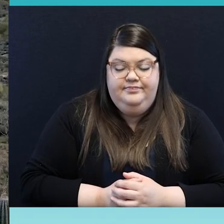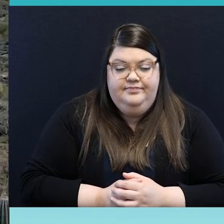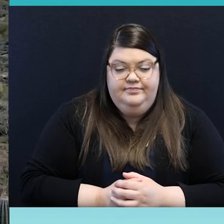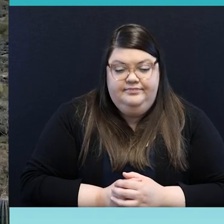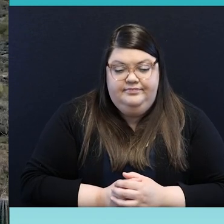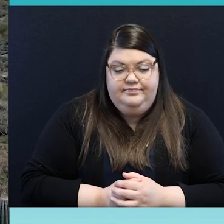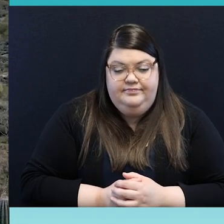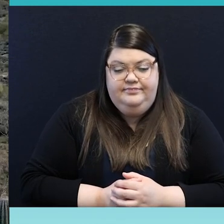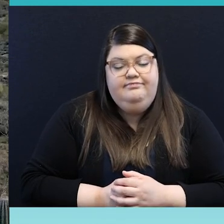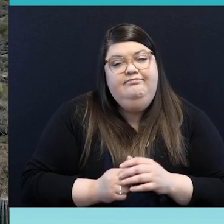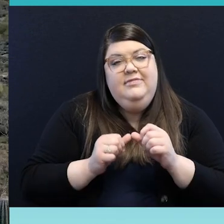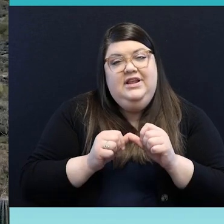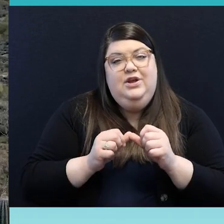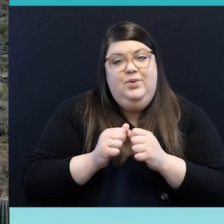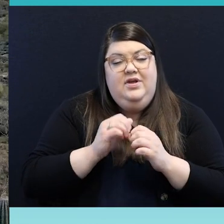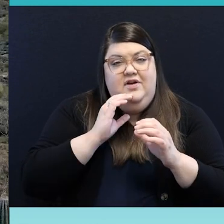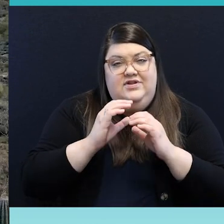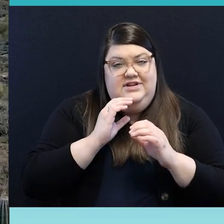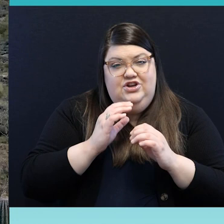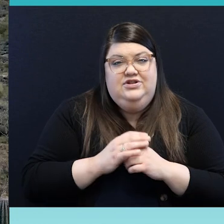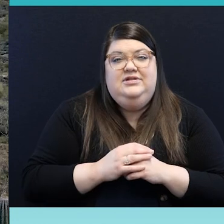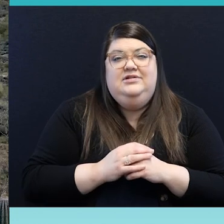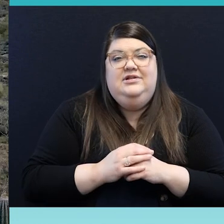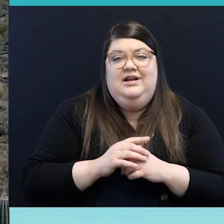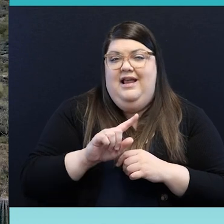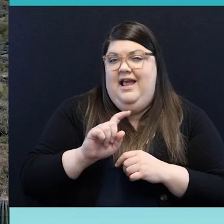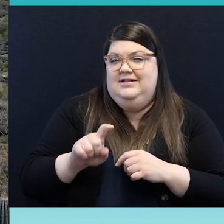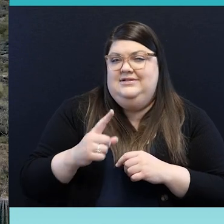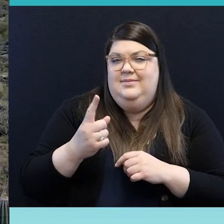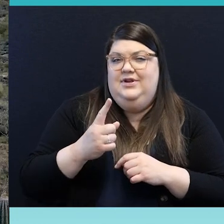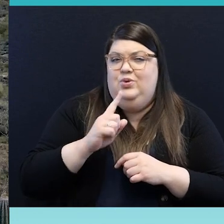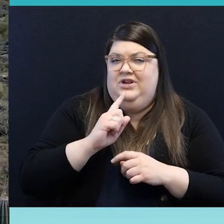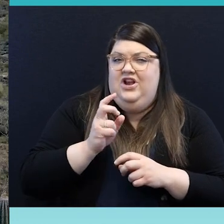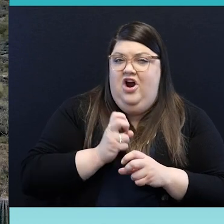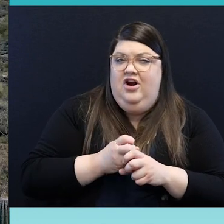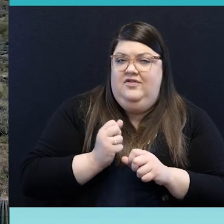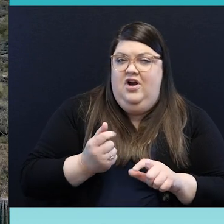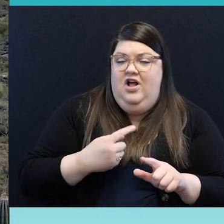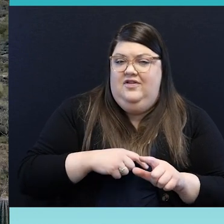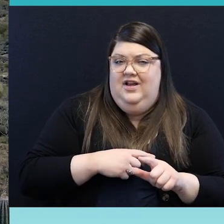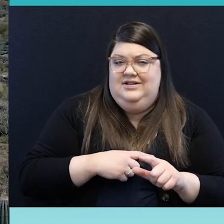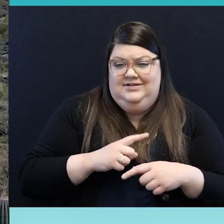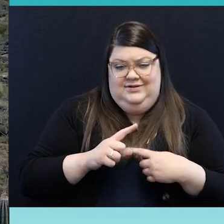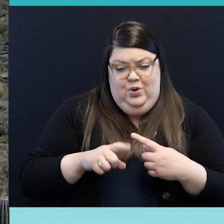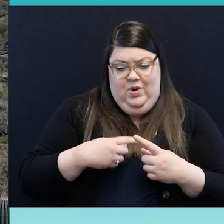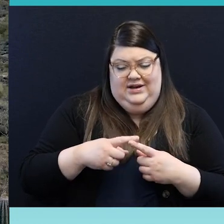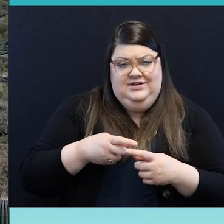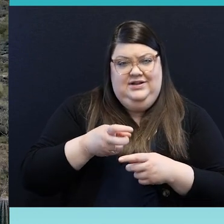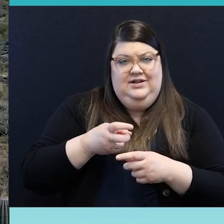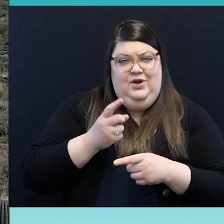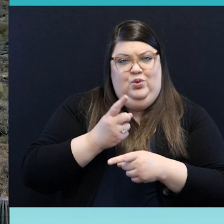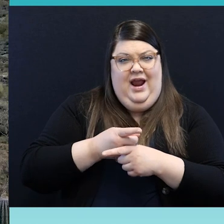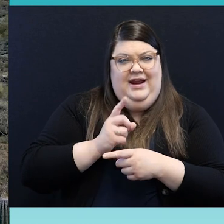So I'm going to continue on with the conversation and ask something that's really hard for all of us. When is the right time to have